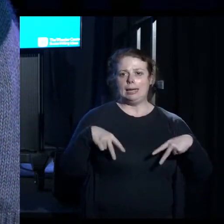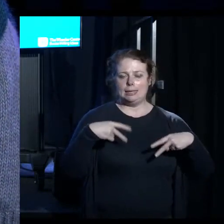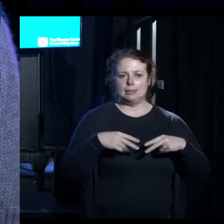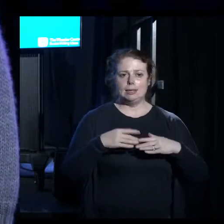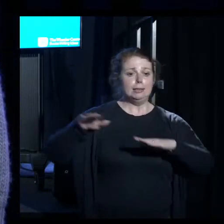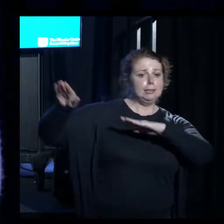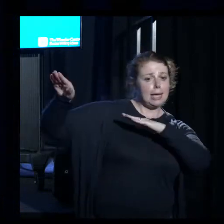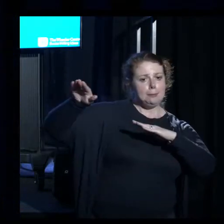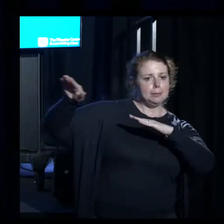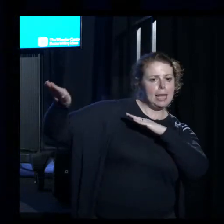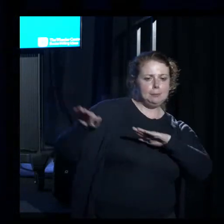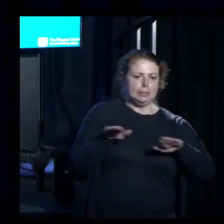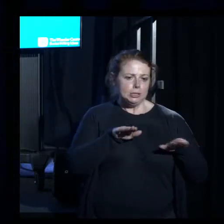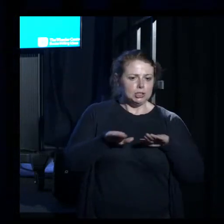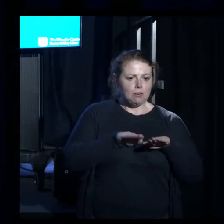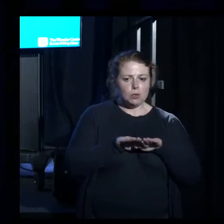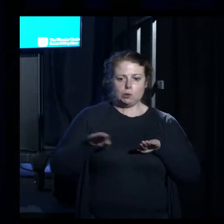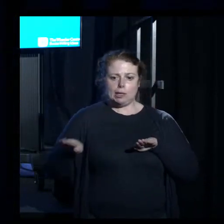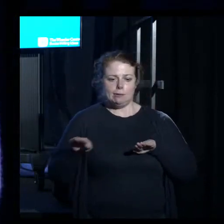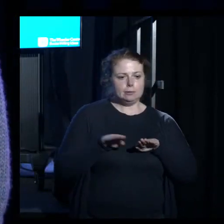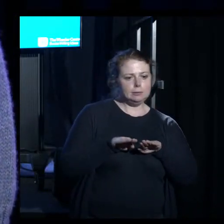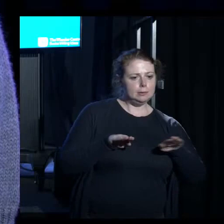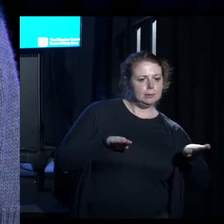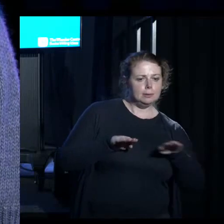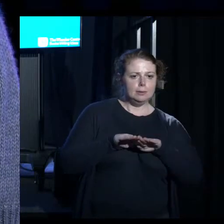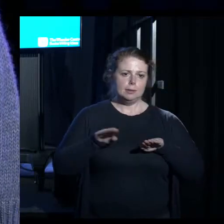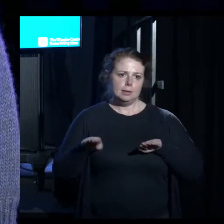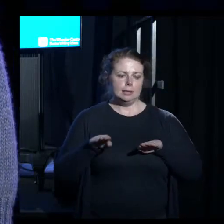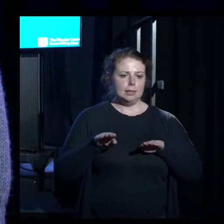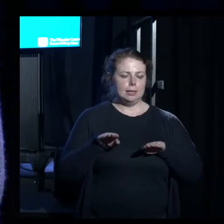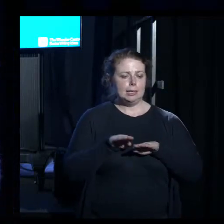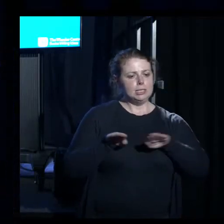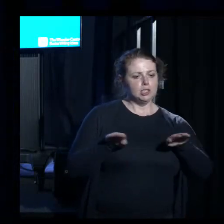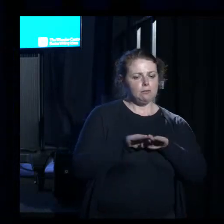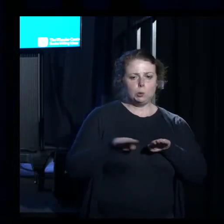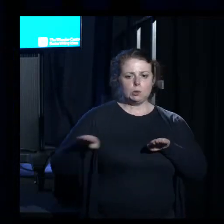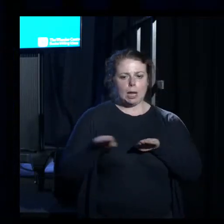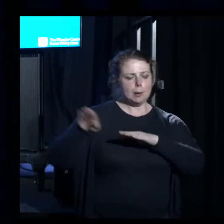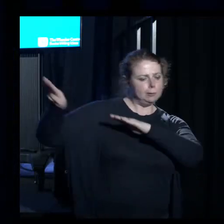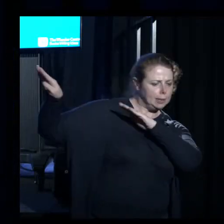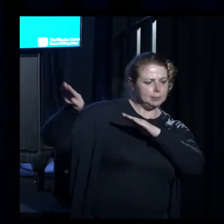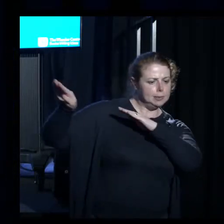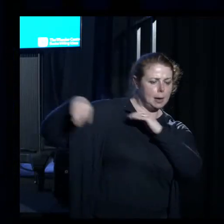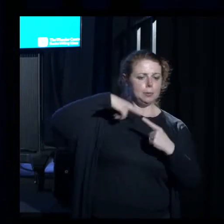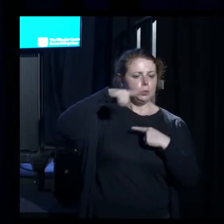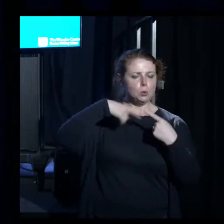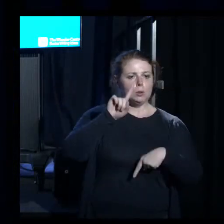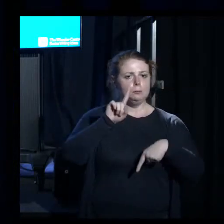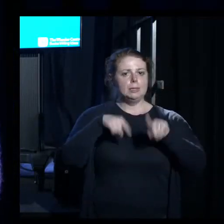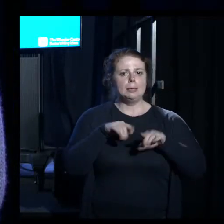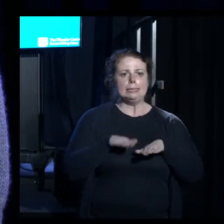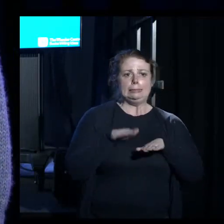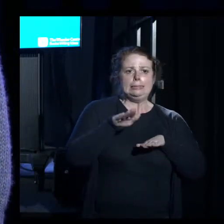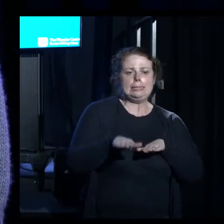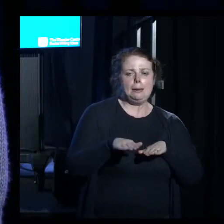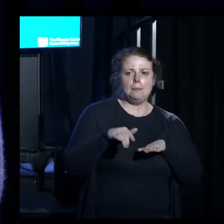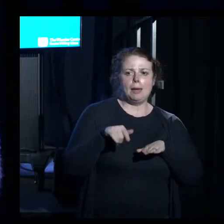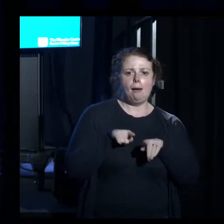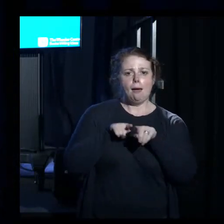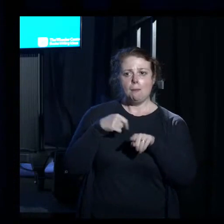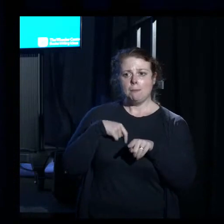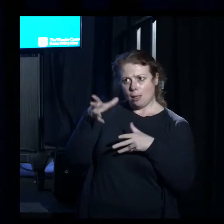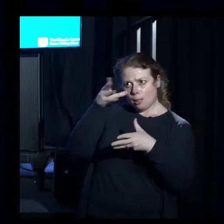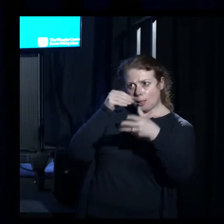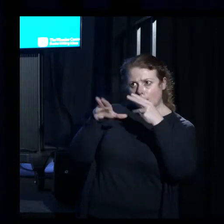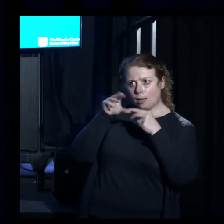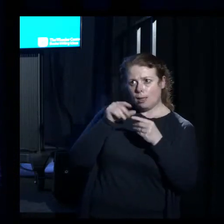Dab, dab, shuffle, slide, left, right, left. Shuffle, slide, dab, dab, twirl, kick, step. I learned to dance